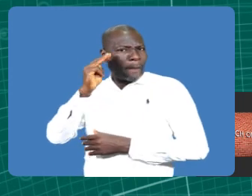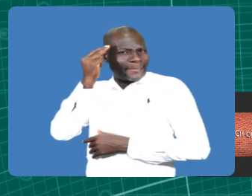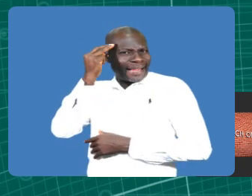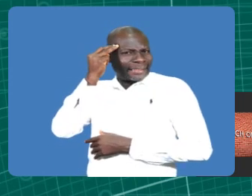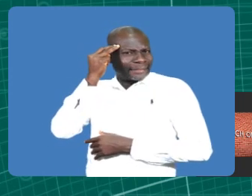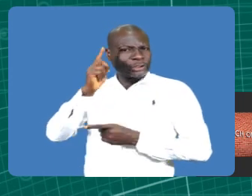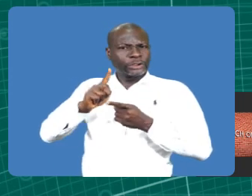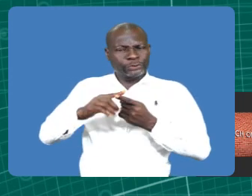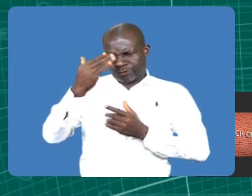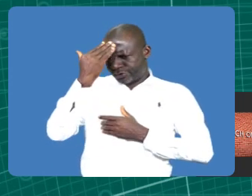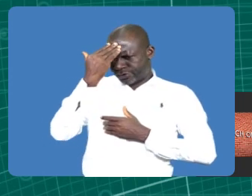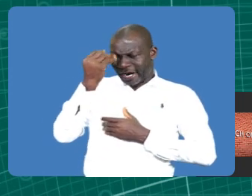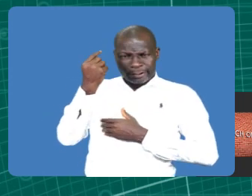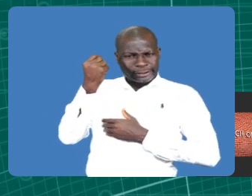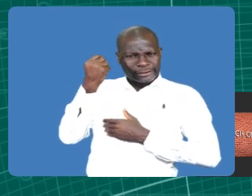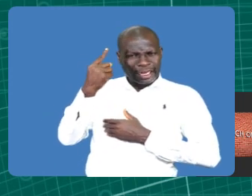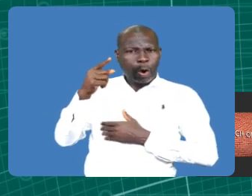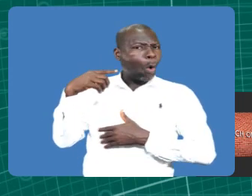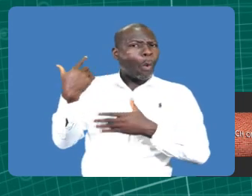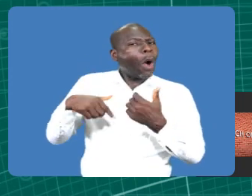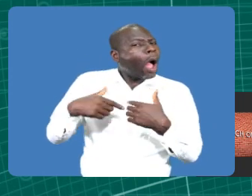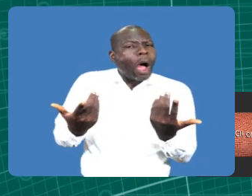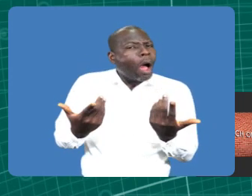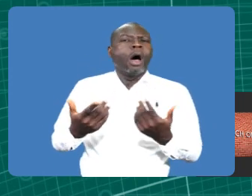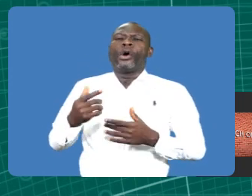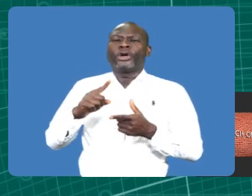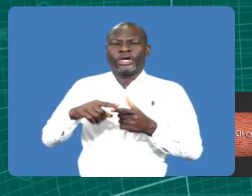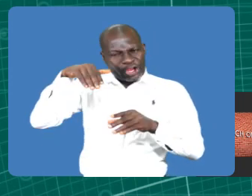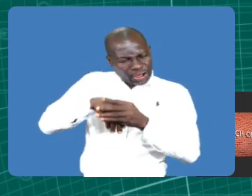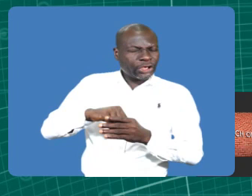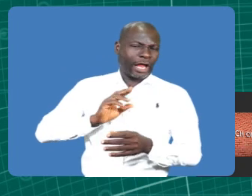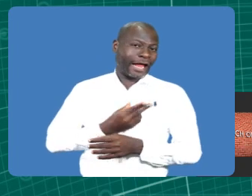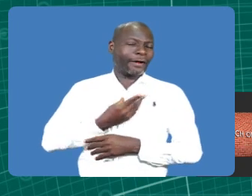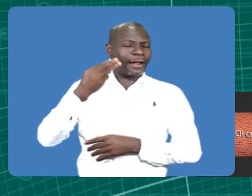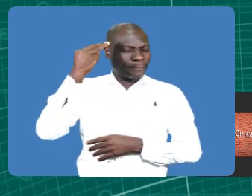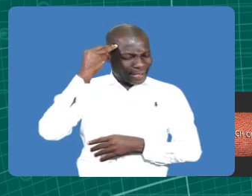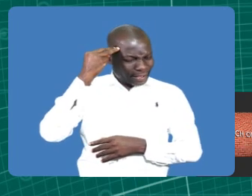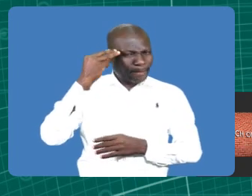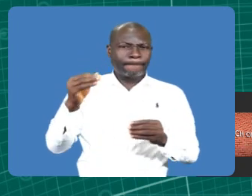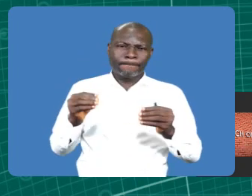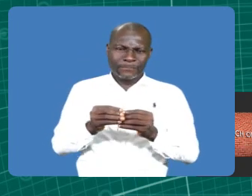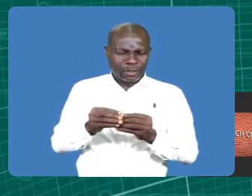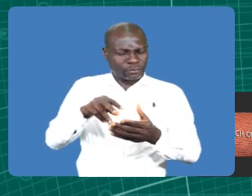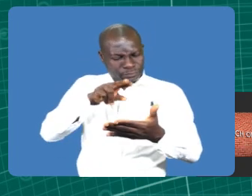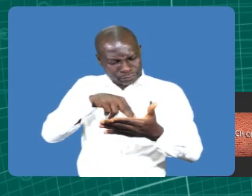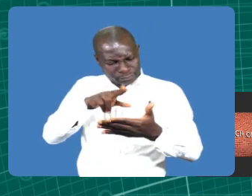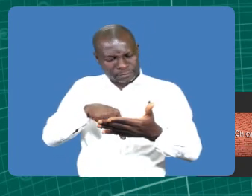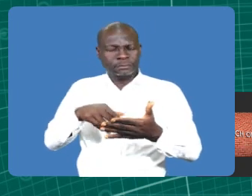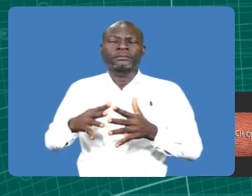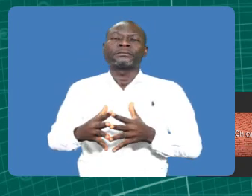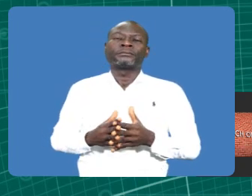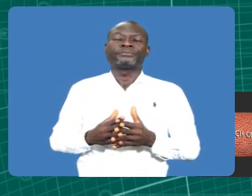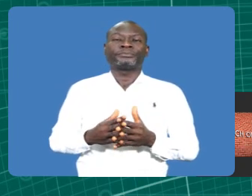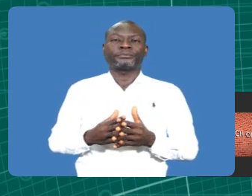our mind, thus understanding what we stand for in a more vivid and